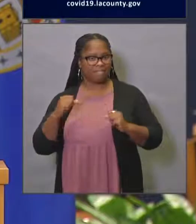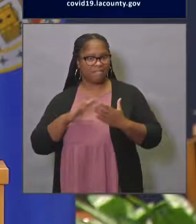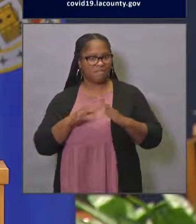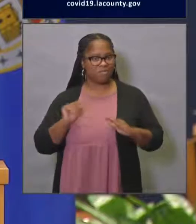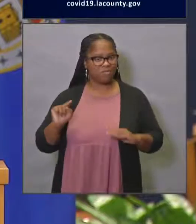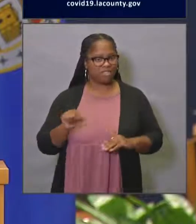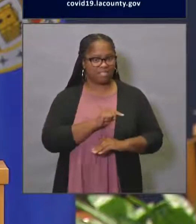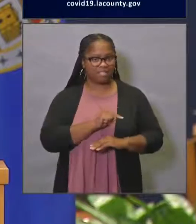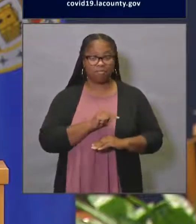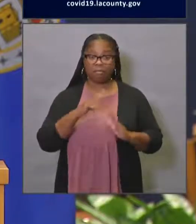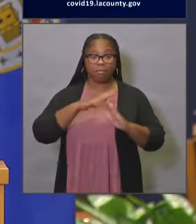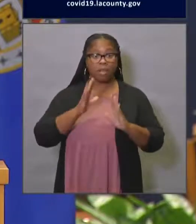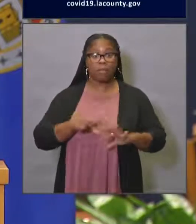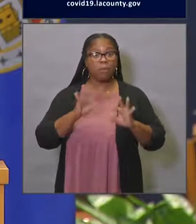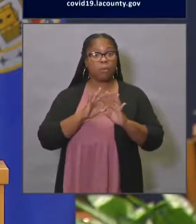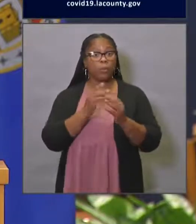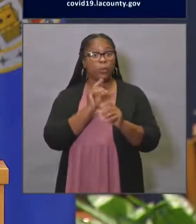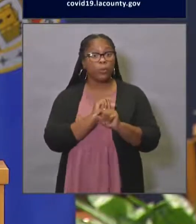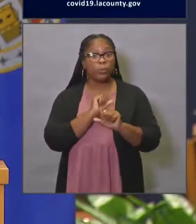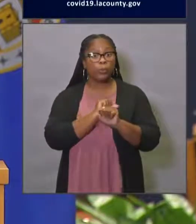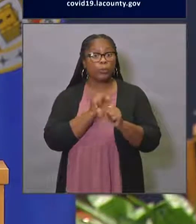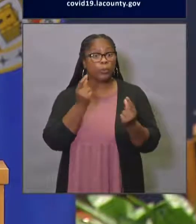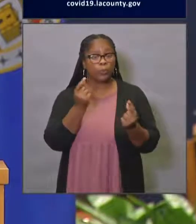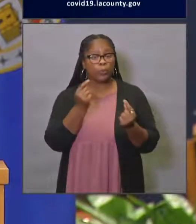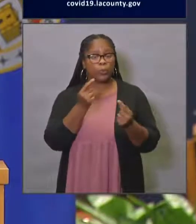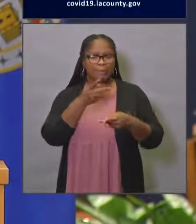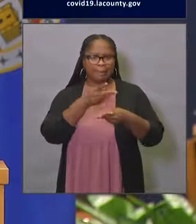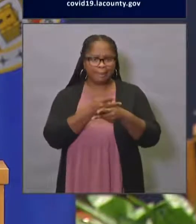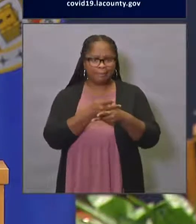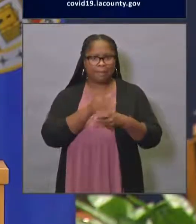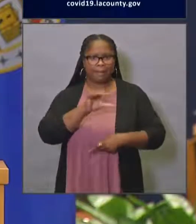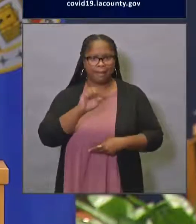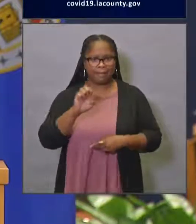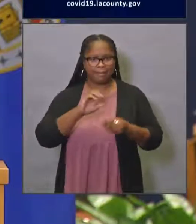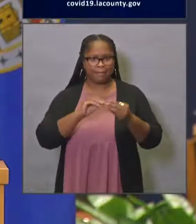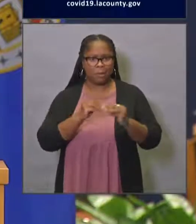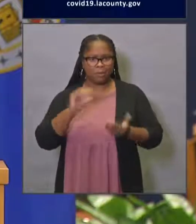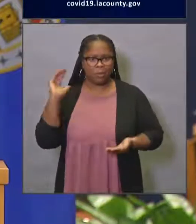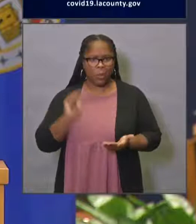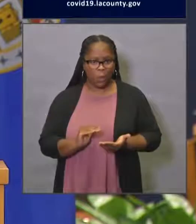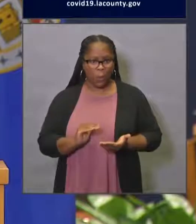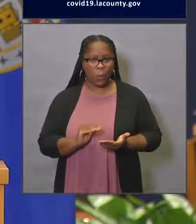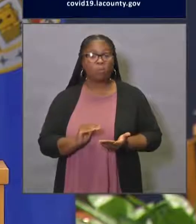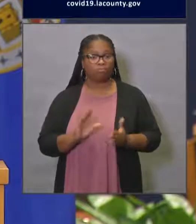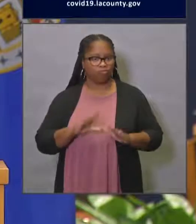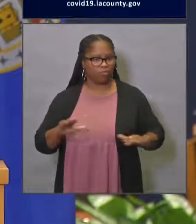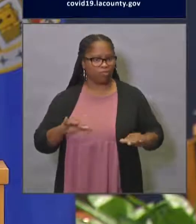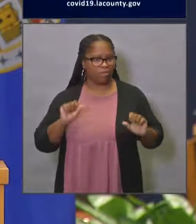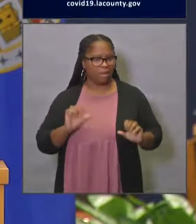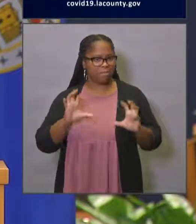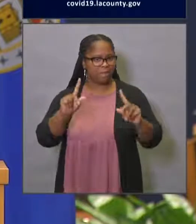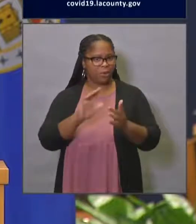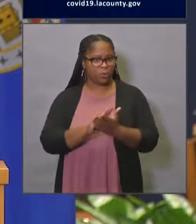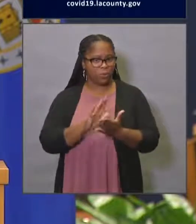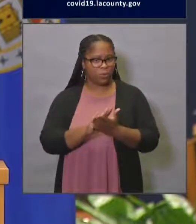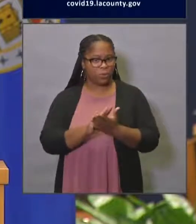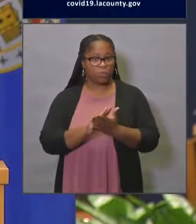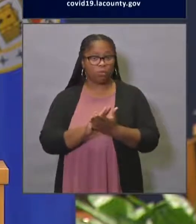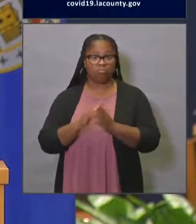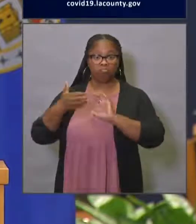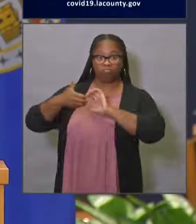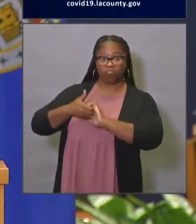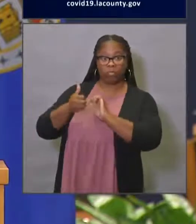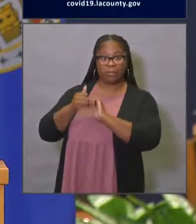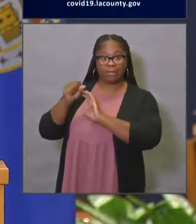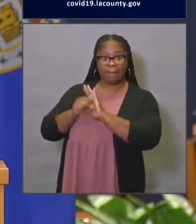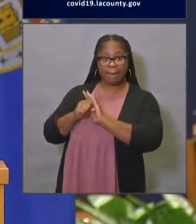critical tasks is maintaining our case rates so children can return to school. Along with the state, we have prioritized children with